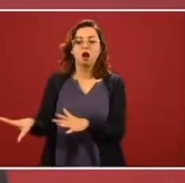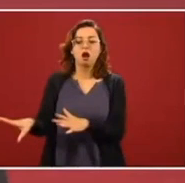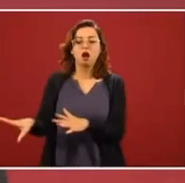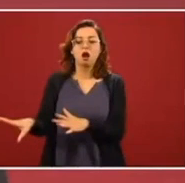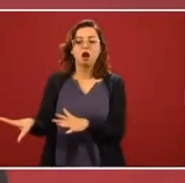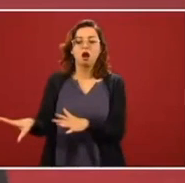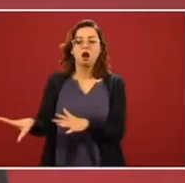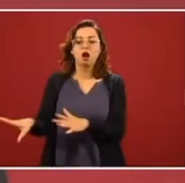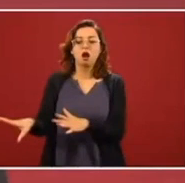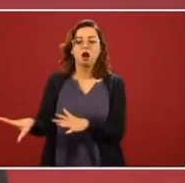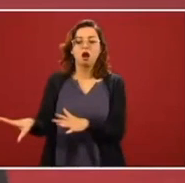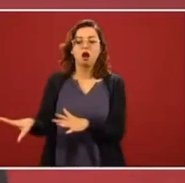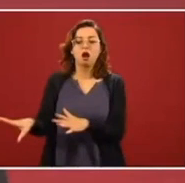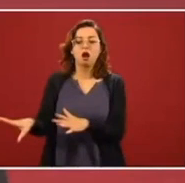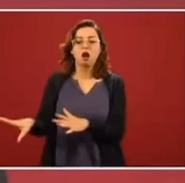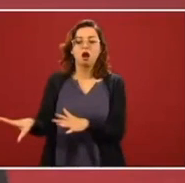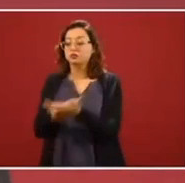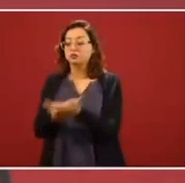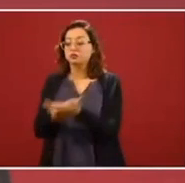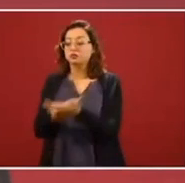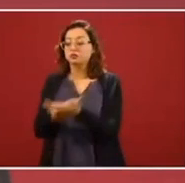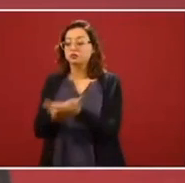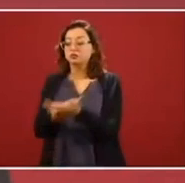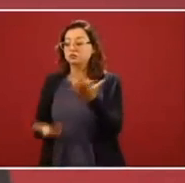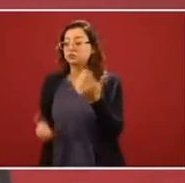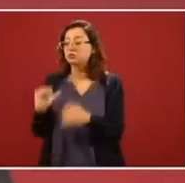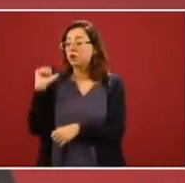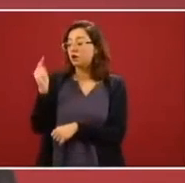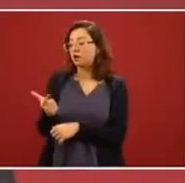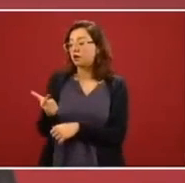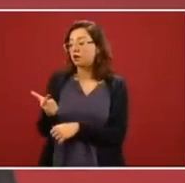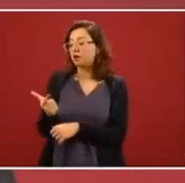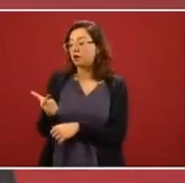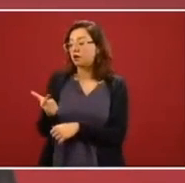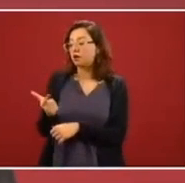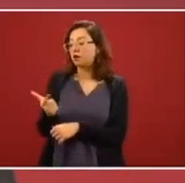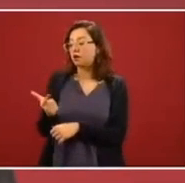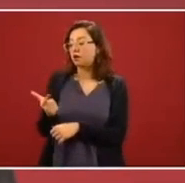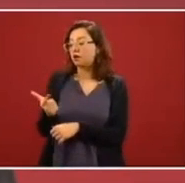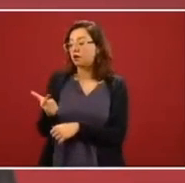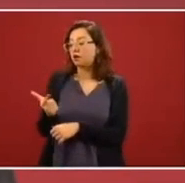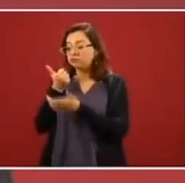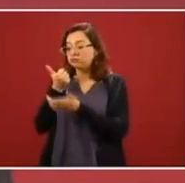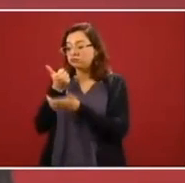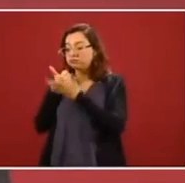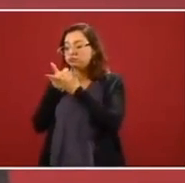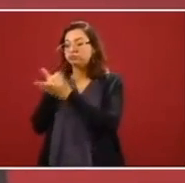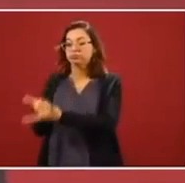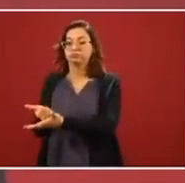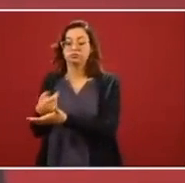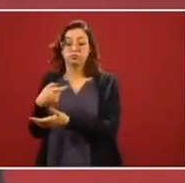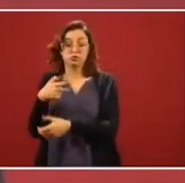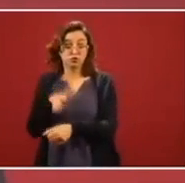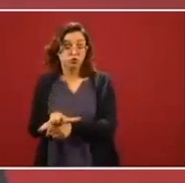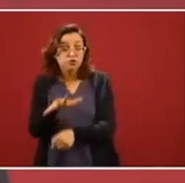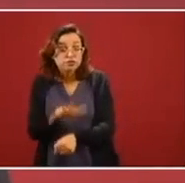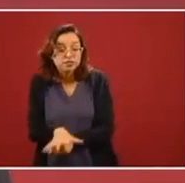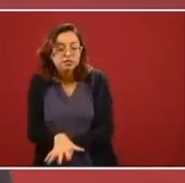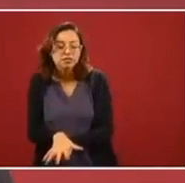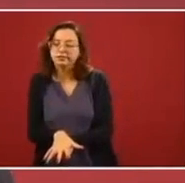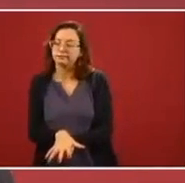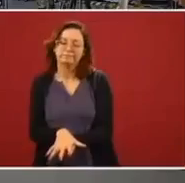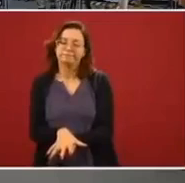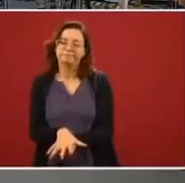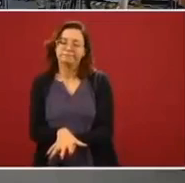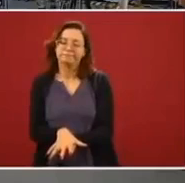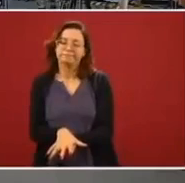abandonment completely. And yes, it helps them, pero estamos conscientes but we are conscious de que no es